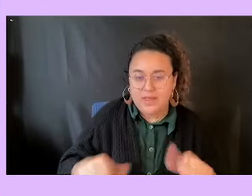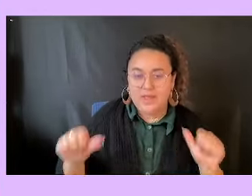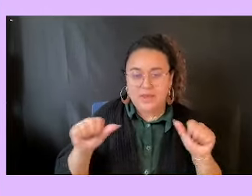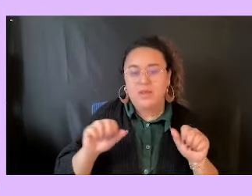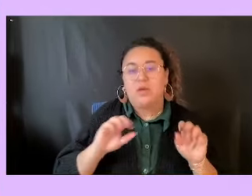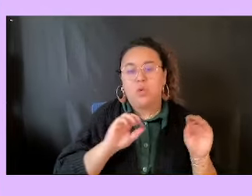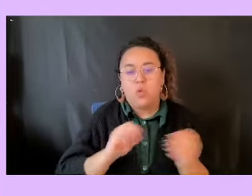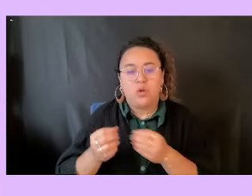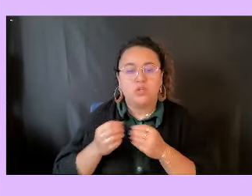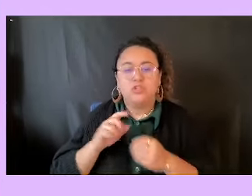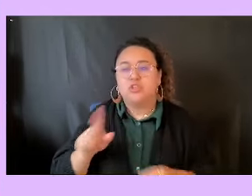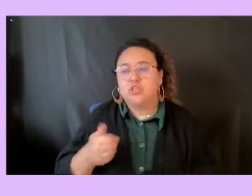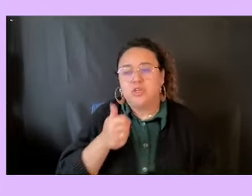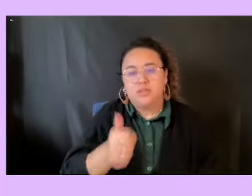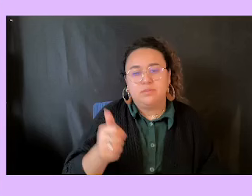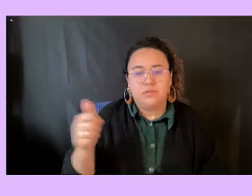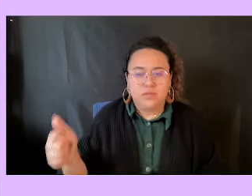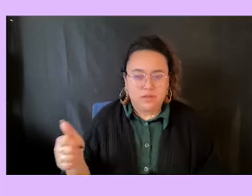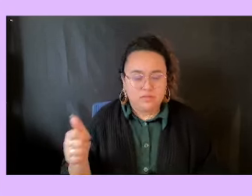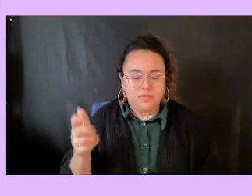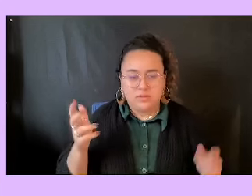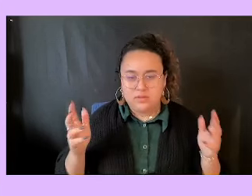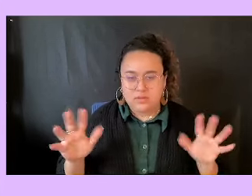organization, just themselves, like